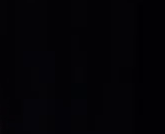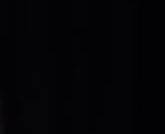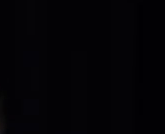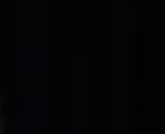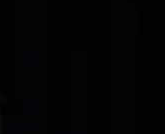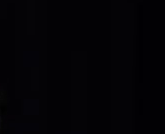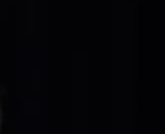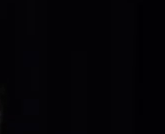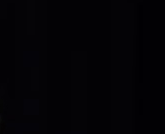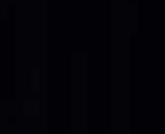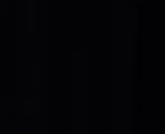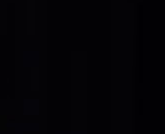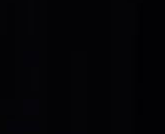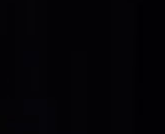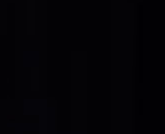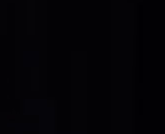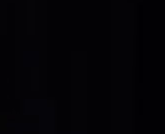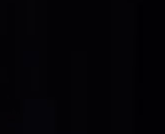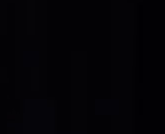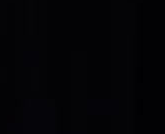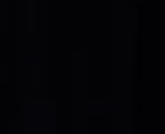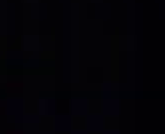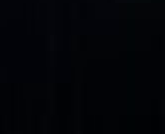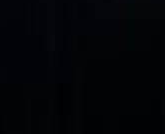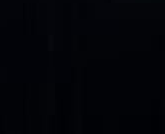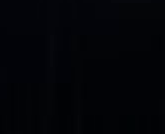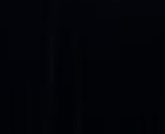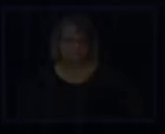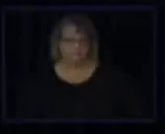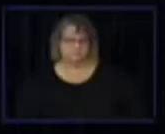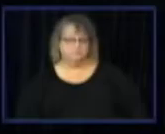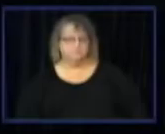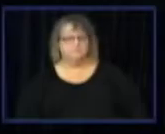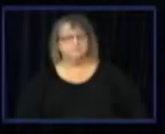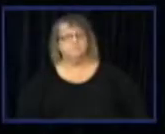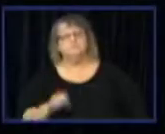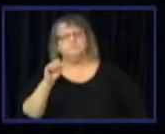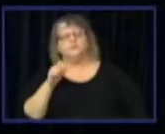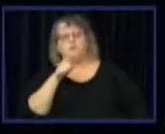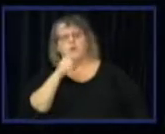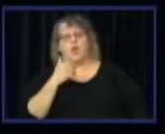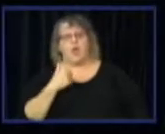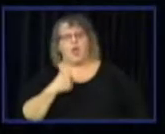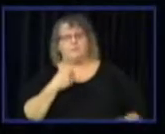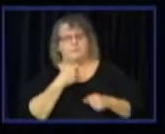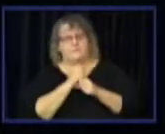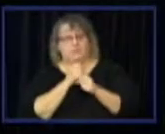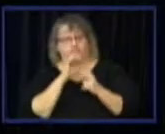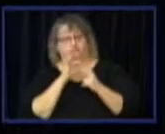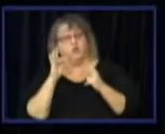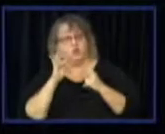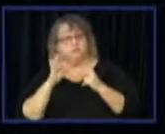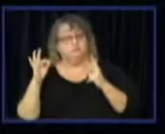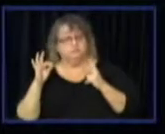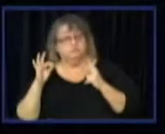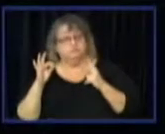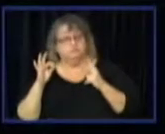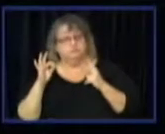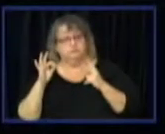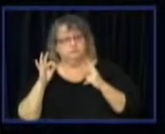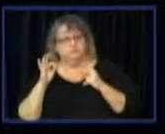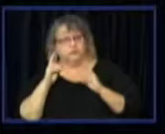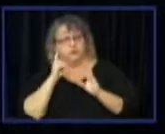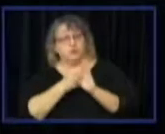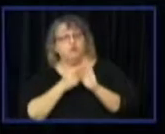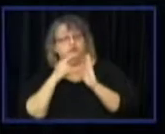such? So it's really scary. Mm-hmm. You have made a choice to join